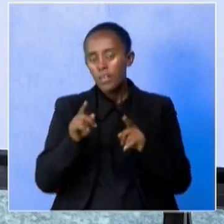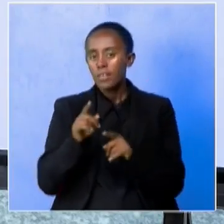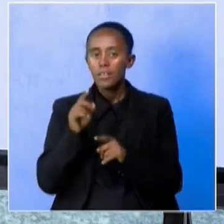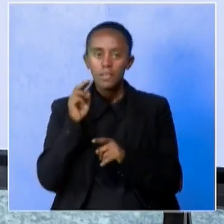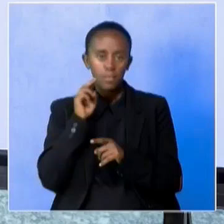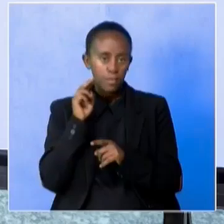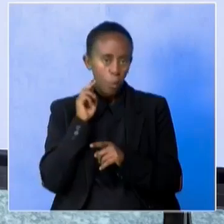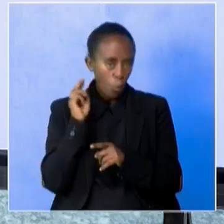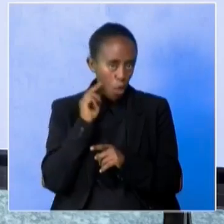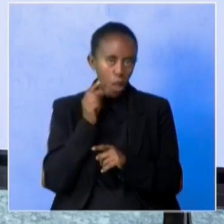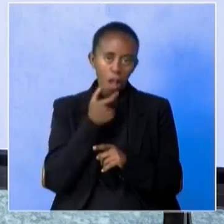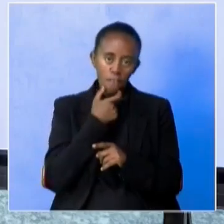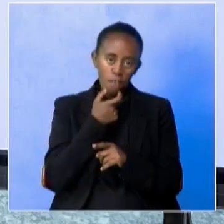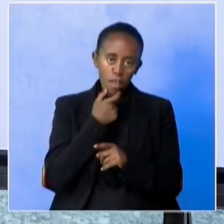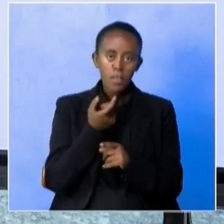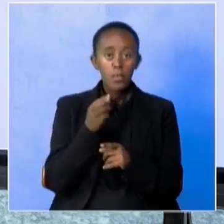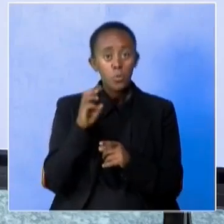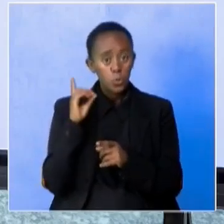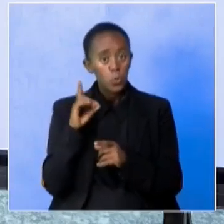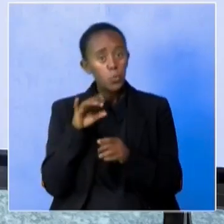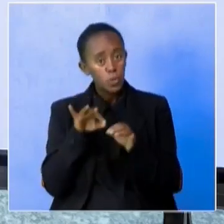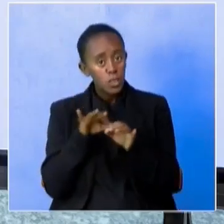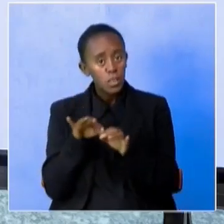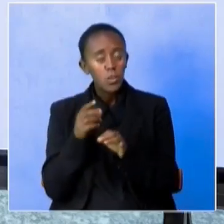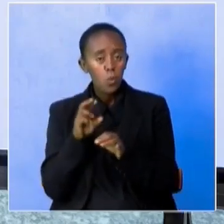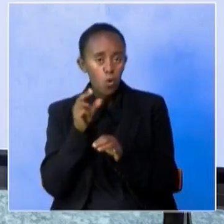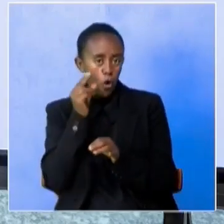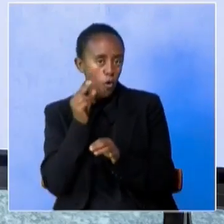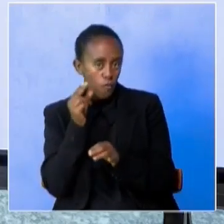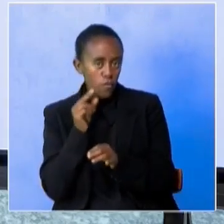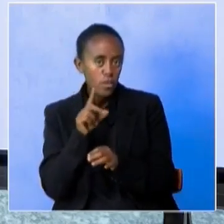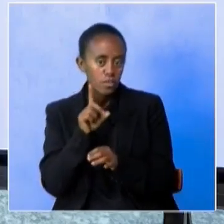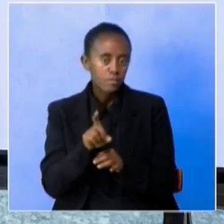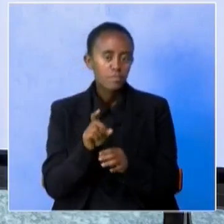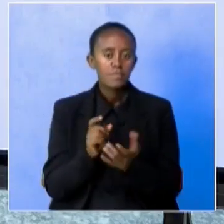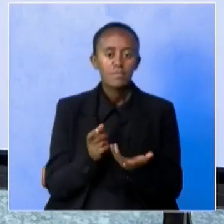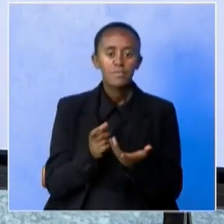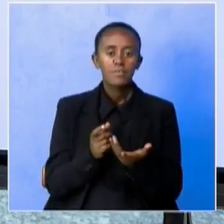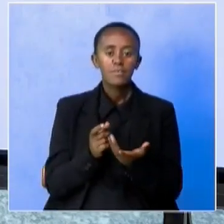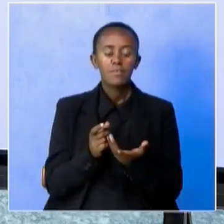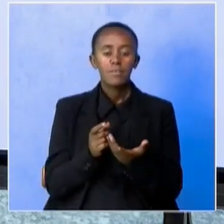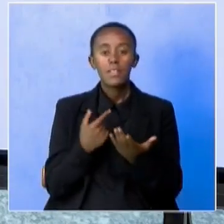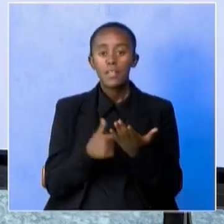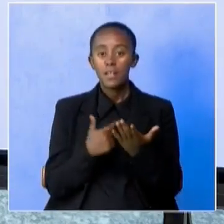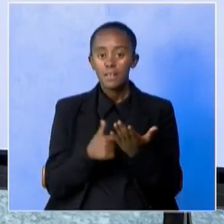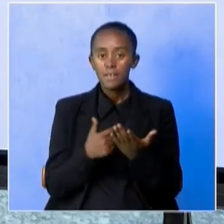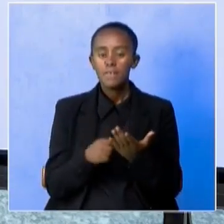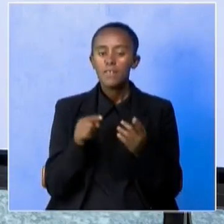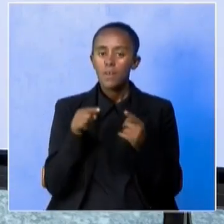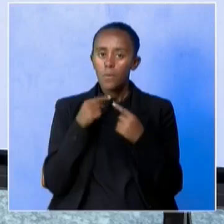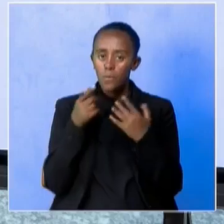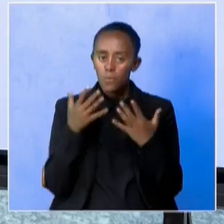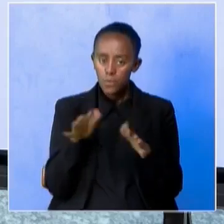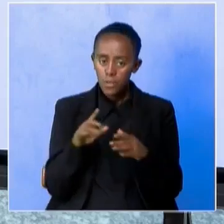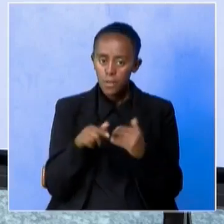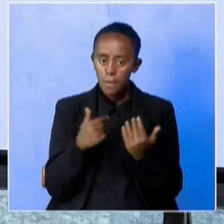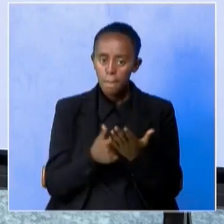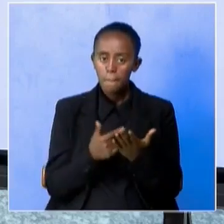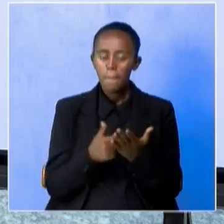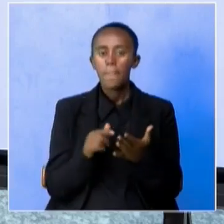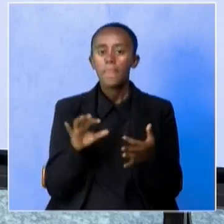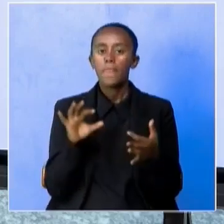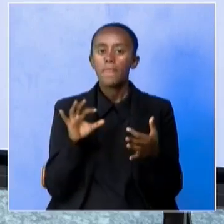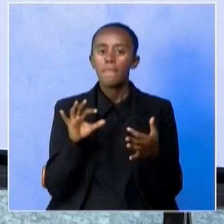and cafes. Would you like tea or coffee? So, if this is what we said about